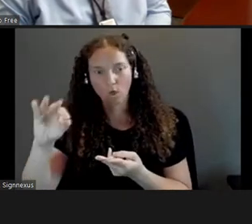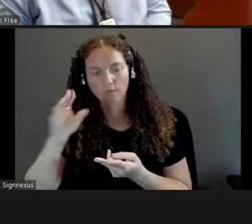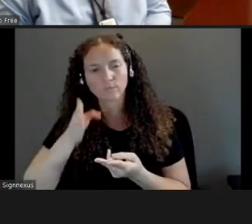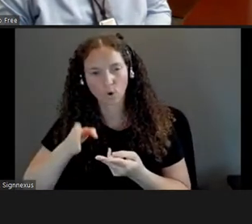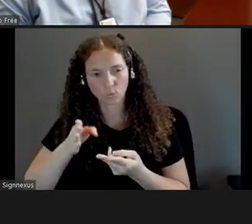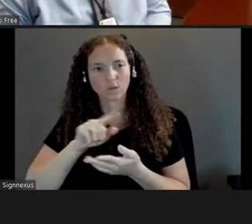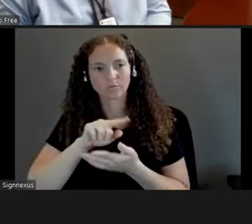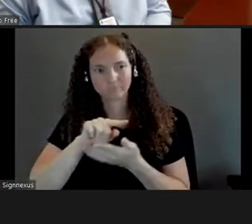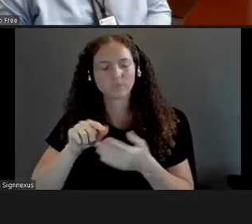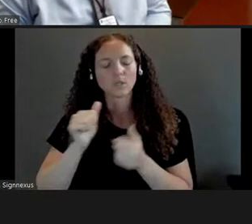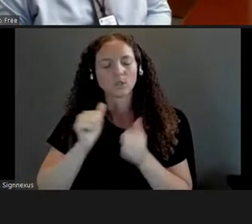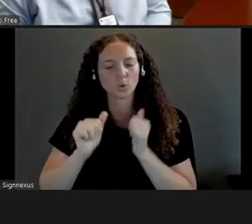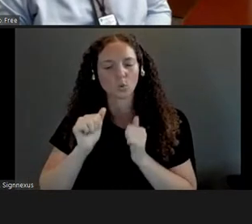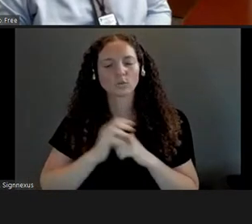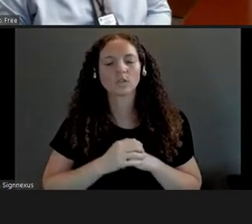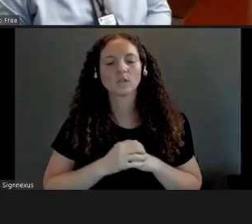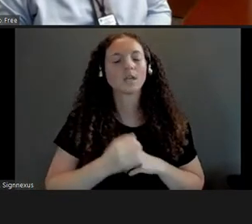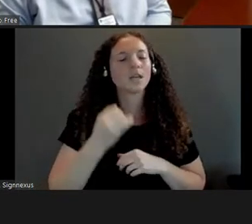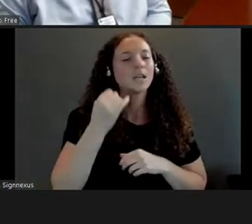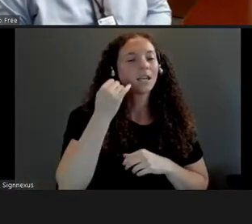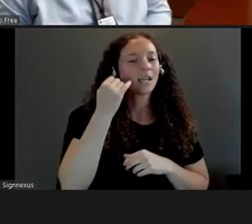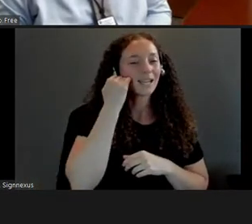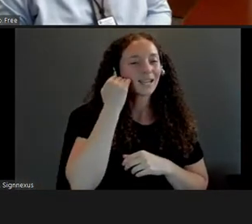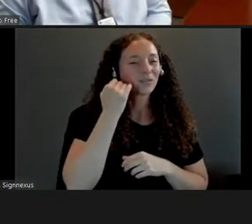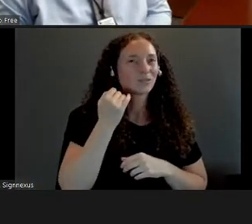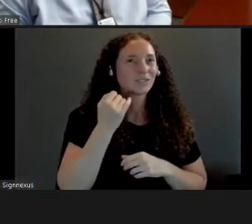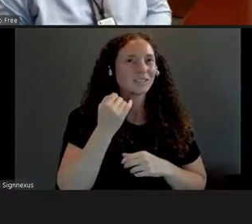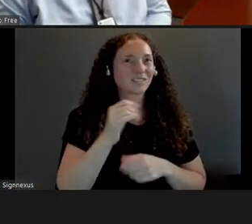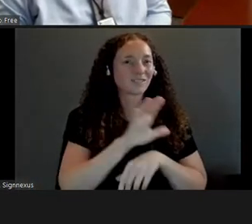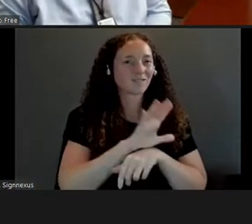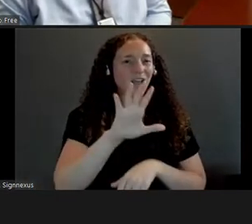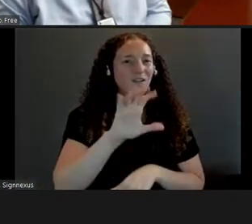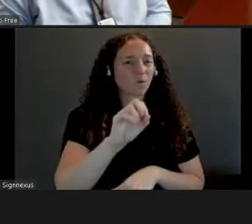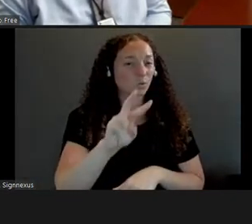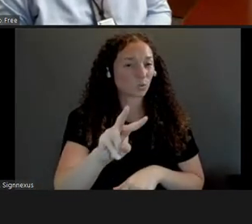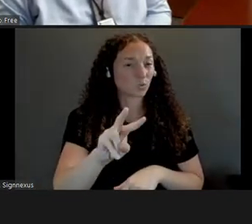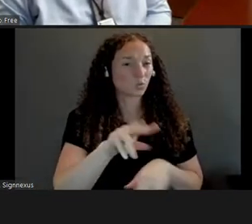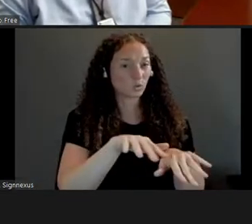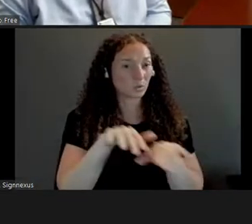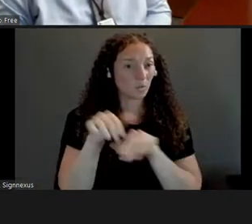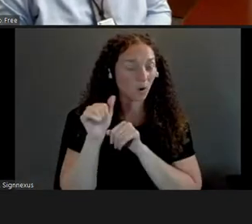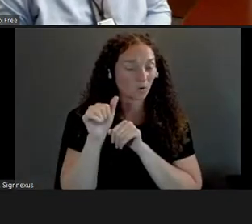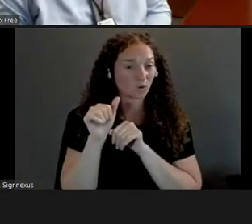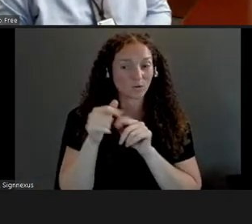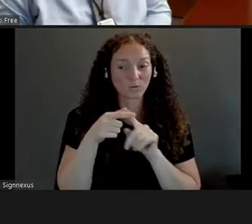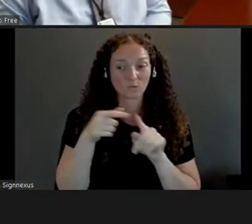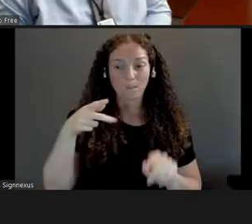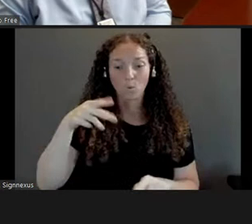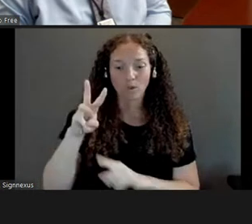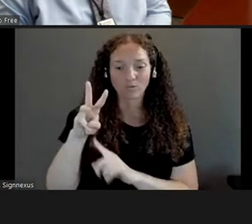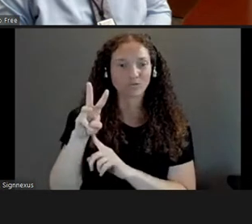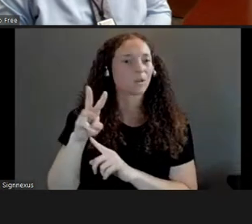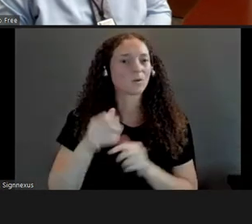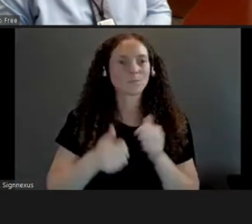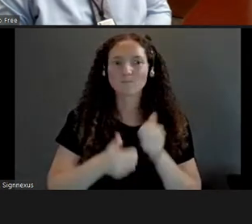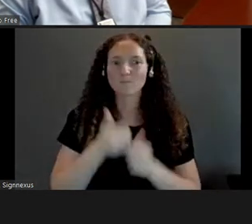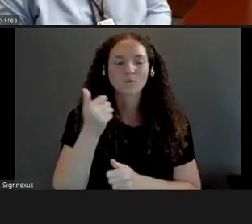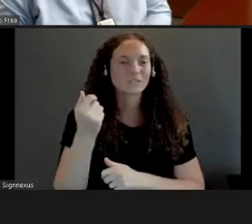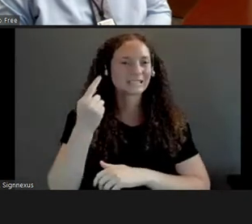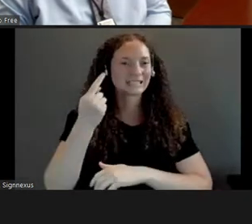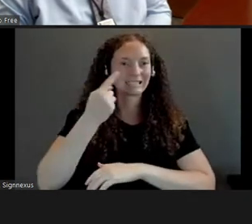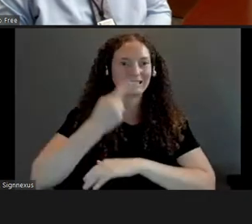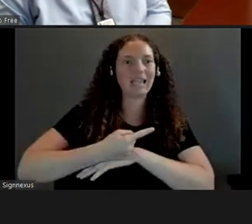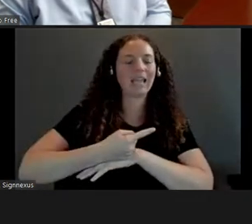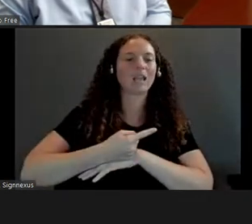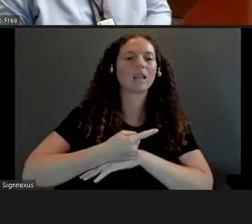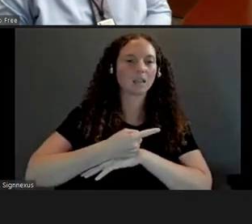502 departure from Port Washington, that's also not feasible because most of the day commuters aren't back yet. But